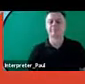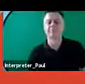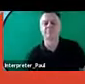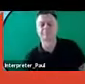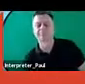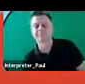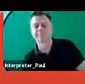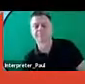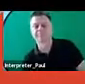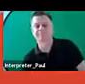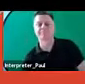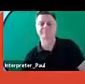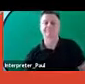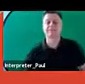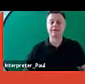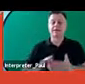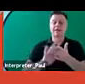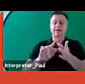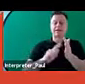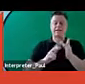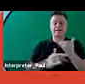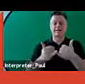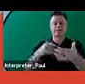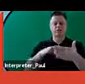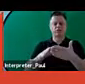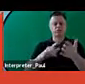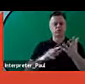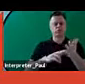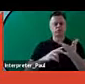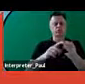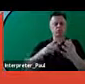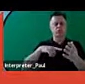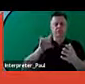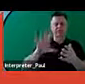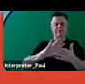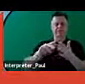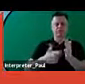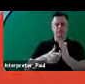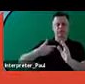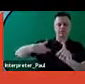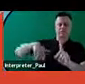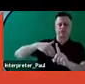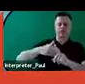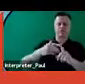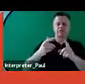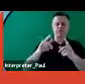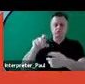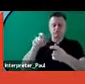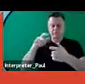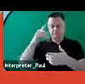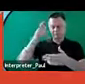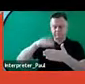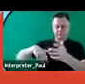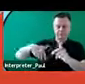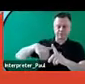The uniqueness of Helen's approach comes from her expertise in HR and graduate recruitment combined with her first-hand experience of